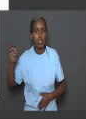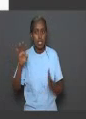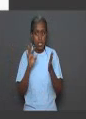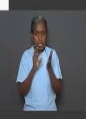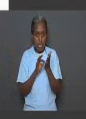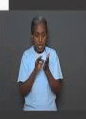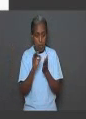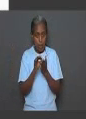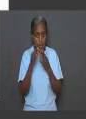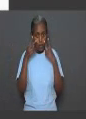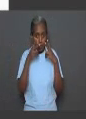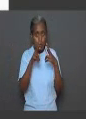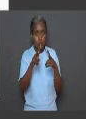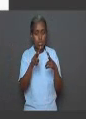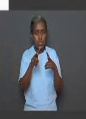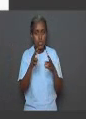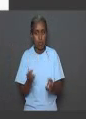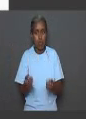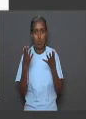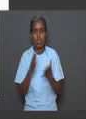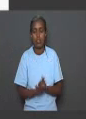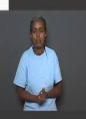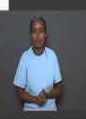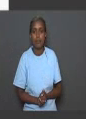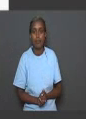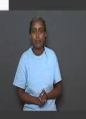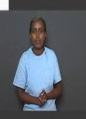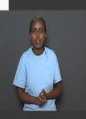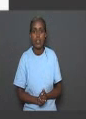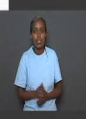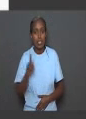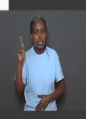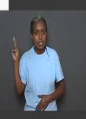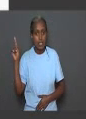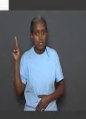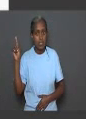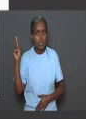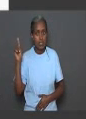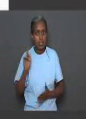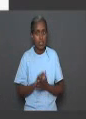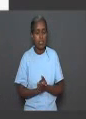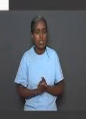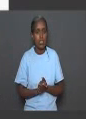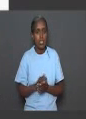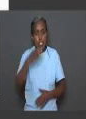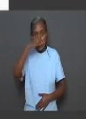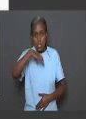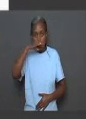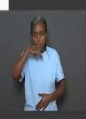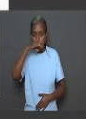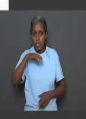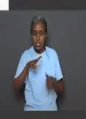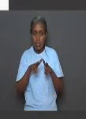number you see the most. In this forecast, the temperatures